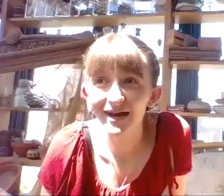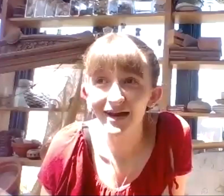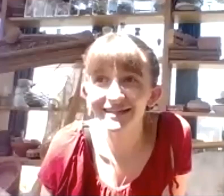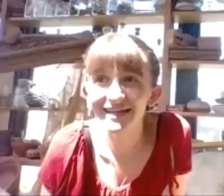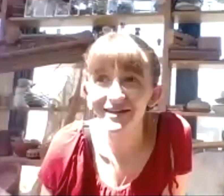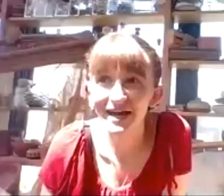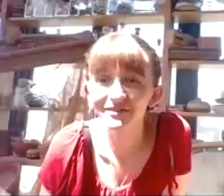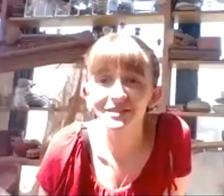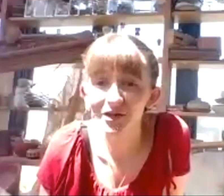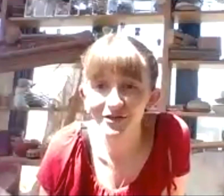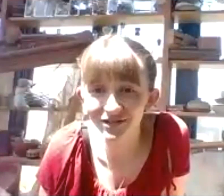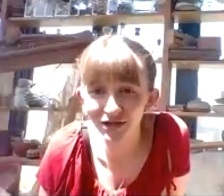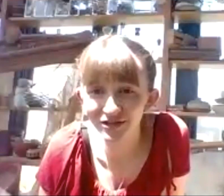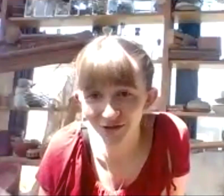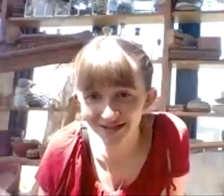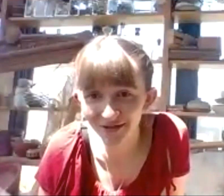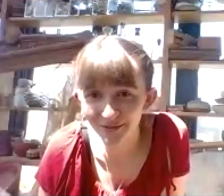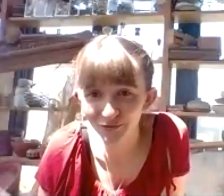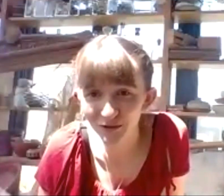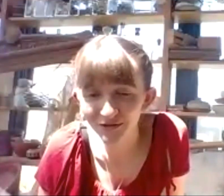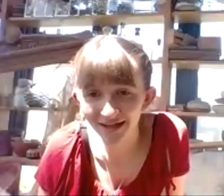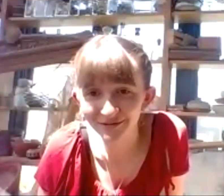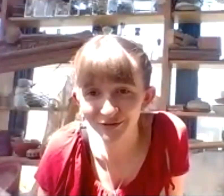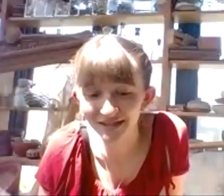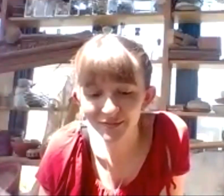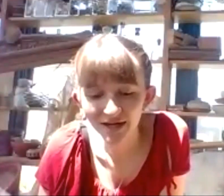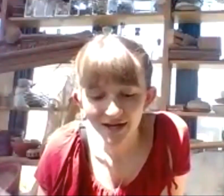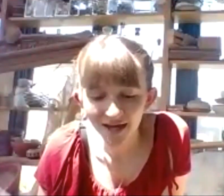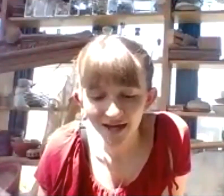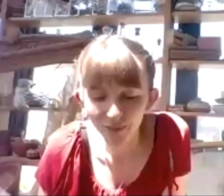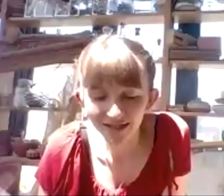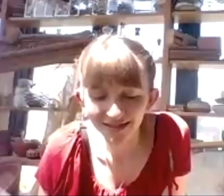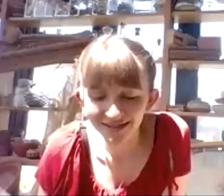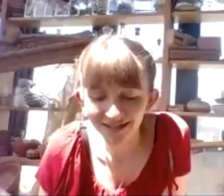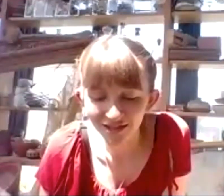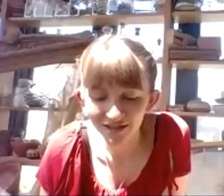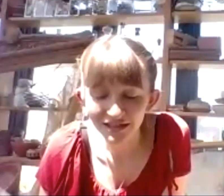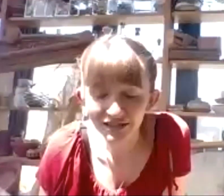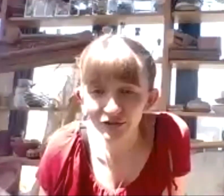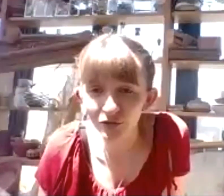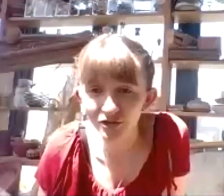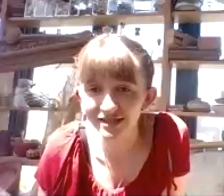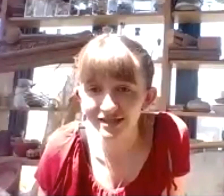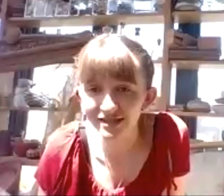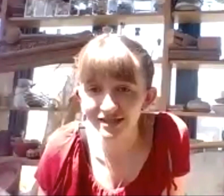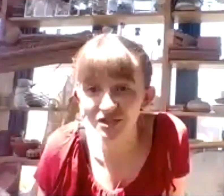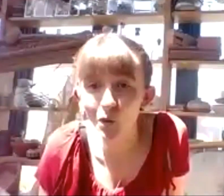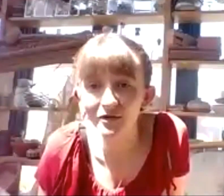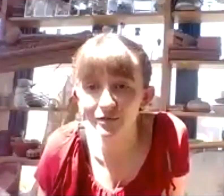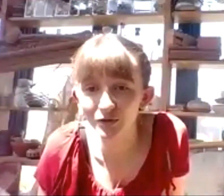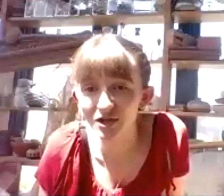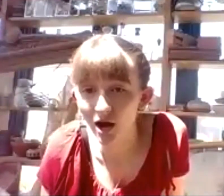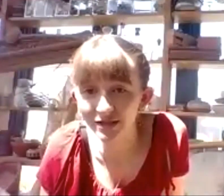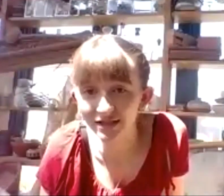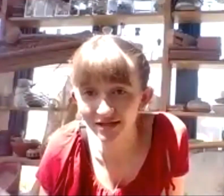Well, again, we have the largest collection of Triceratops in the world at the museum, but even though Triceratops is one of